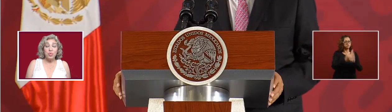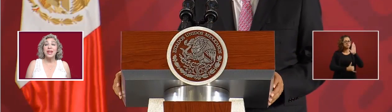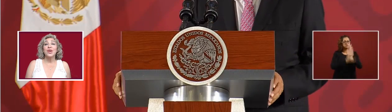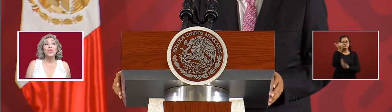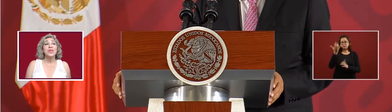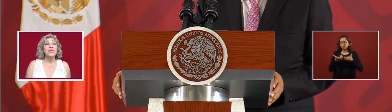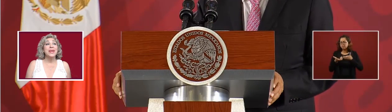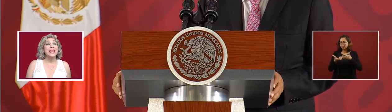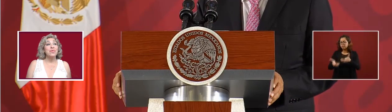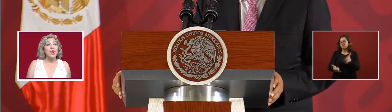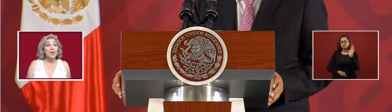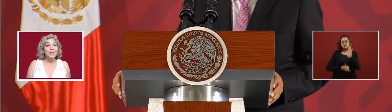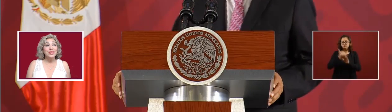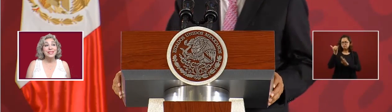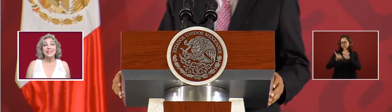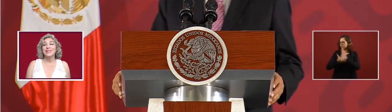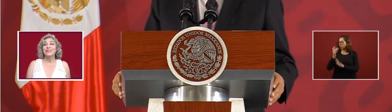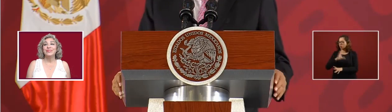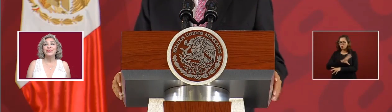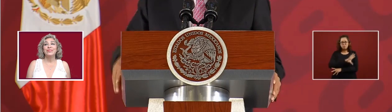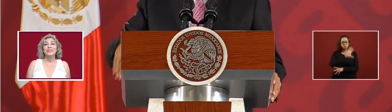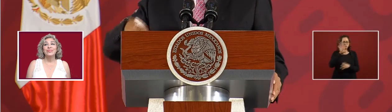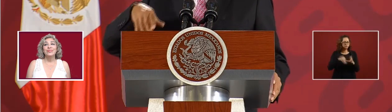And, we're going to go where they're making roads.